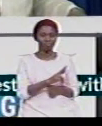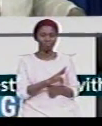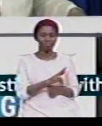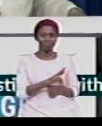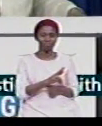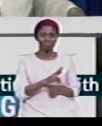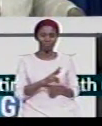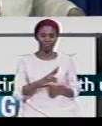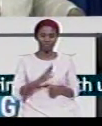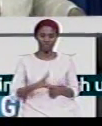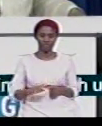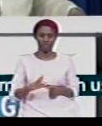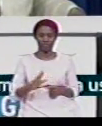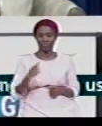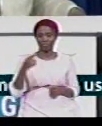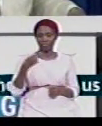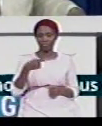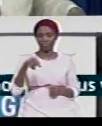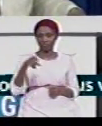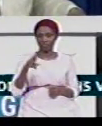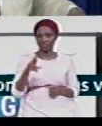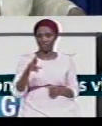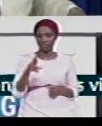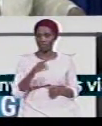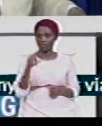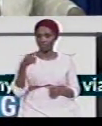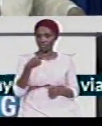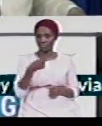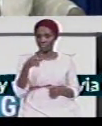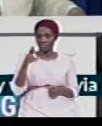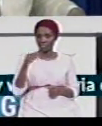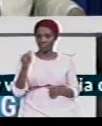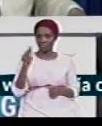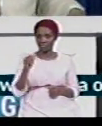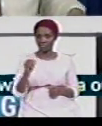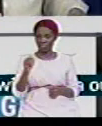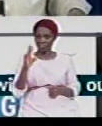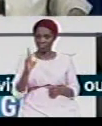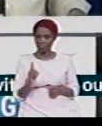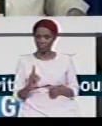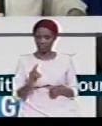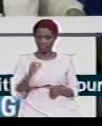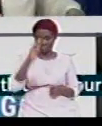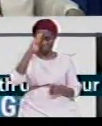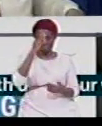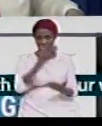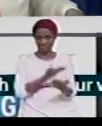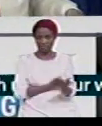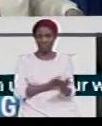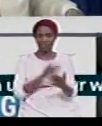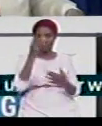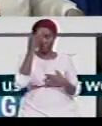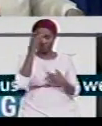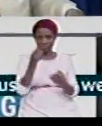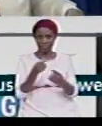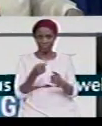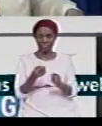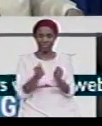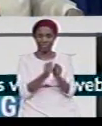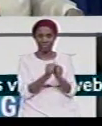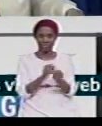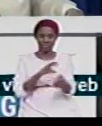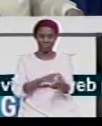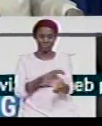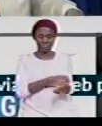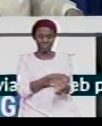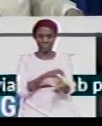sickness which has not been responding to treatment. She said, the sickness came with rashes all over his body and coughing